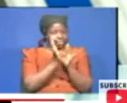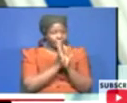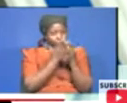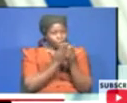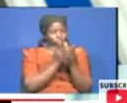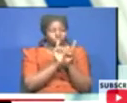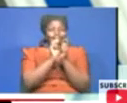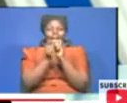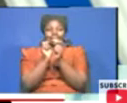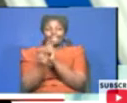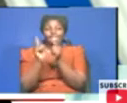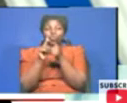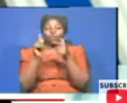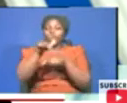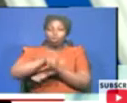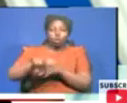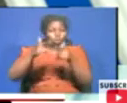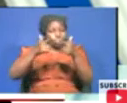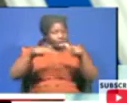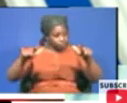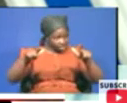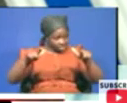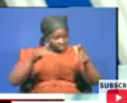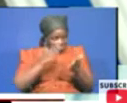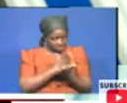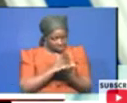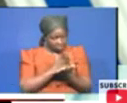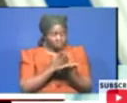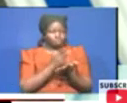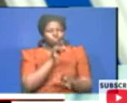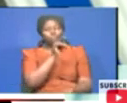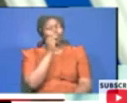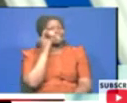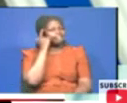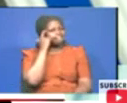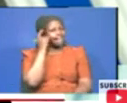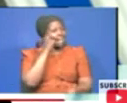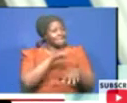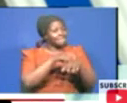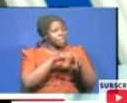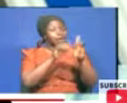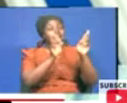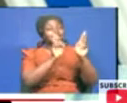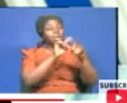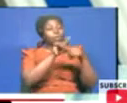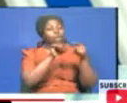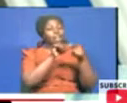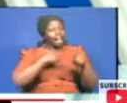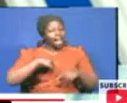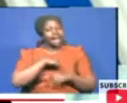into local dialects. Yes. Okay? Do you think that a time has come when we should